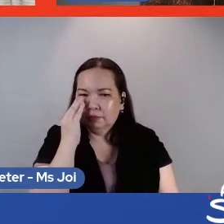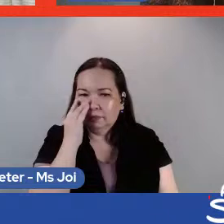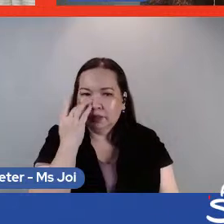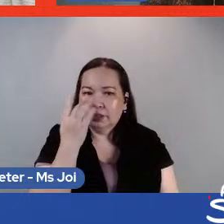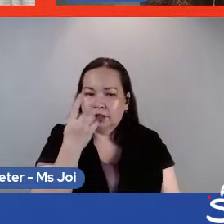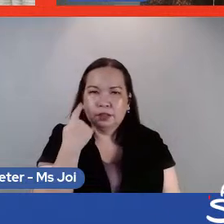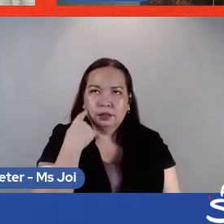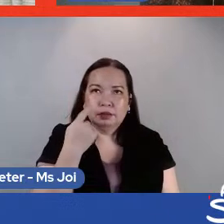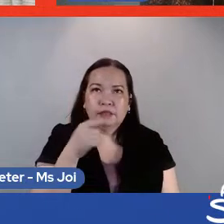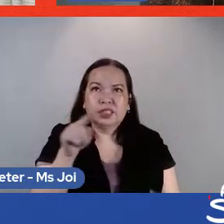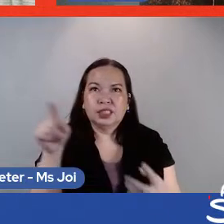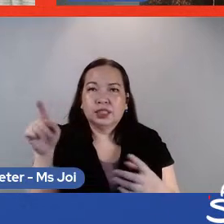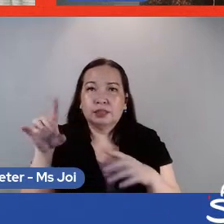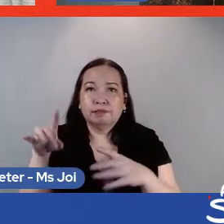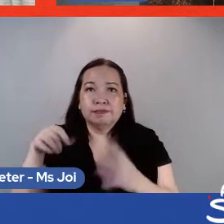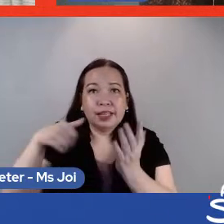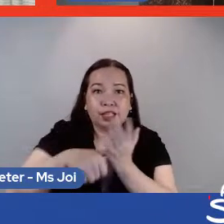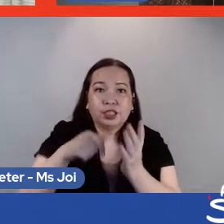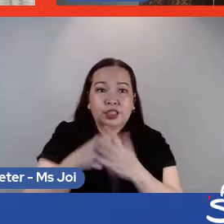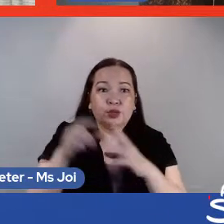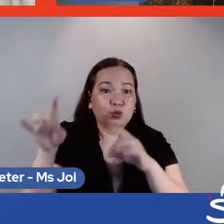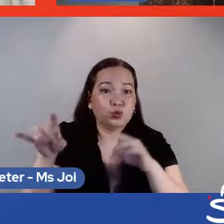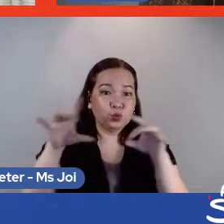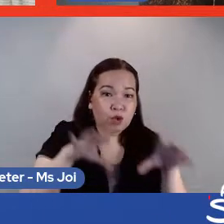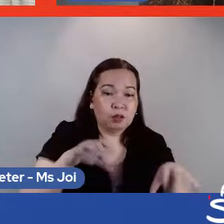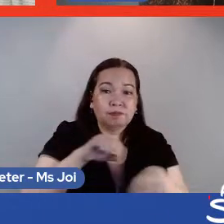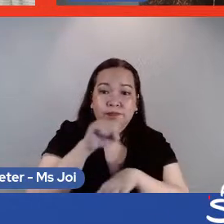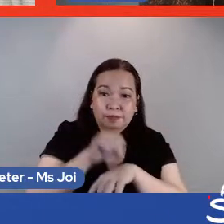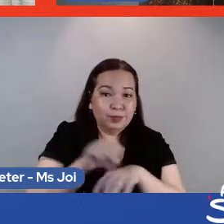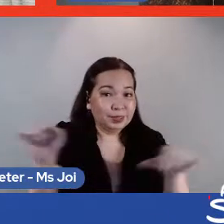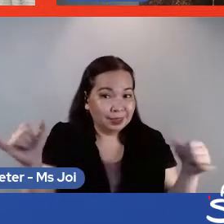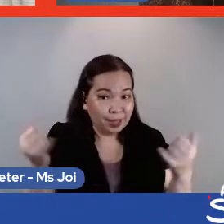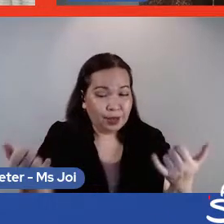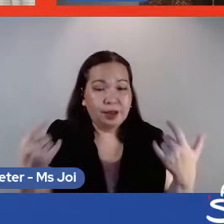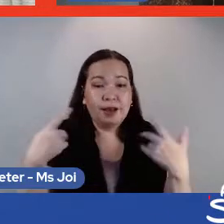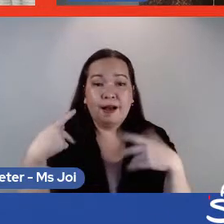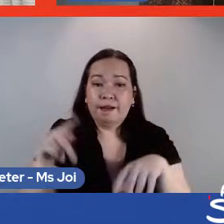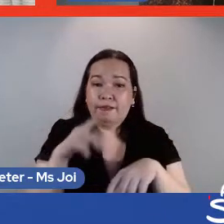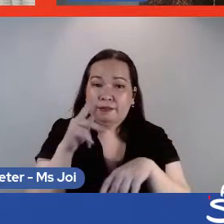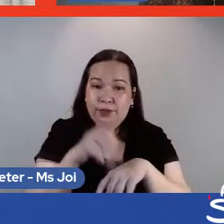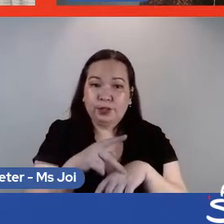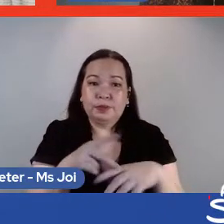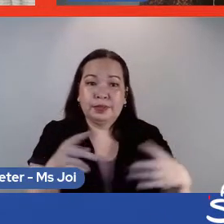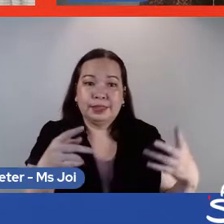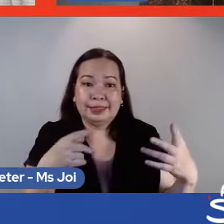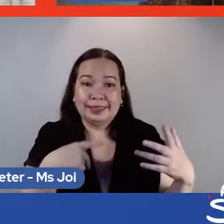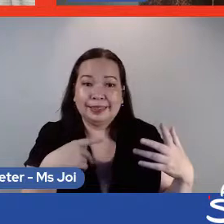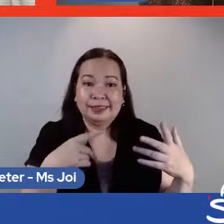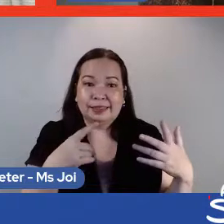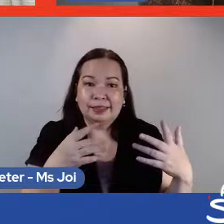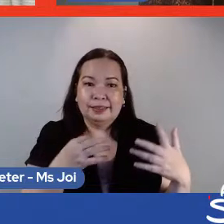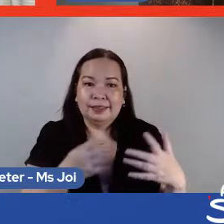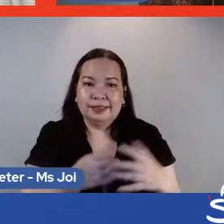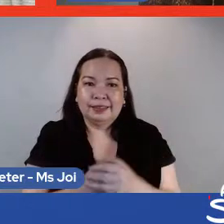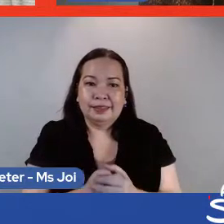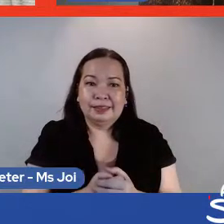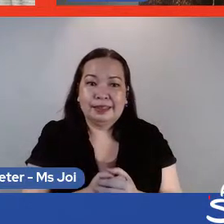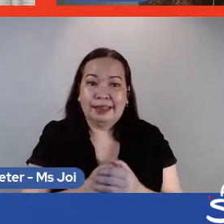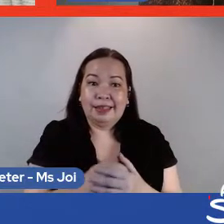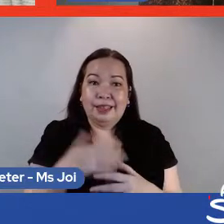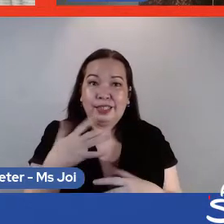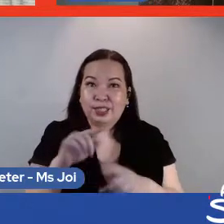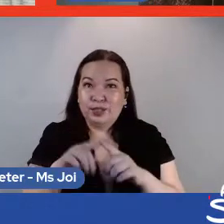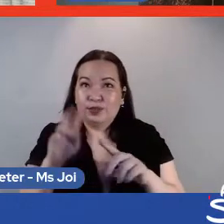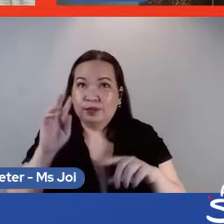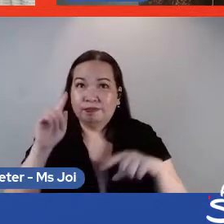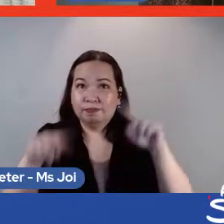like Australia, Singapore, and even in Philippines, where news and press have actually called out, different campaigns on the